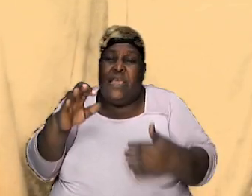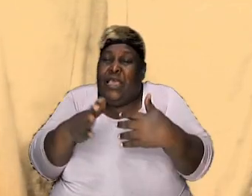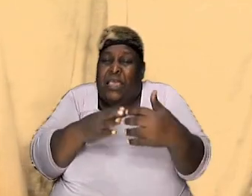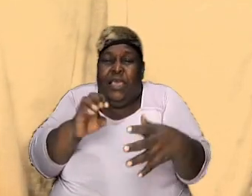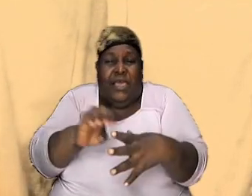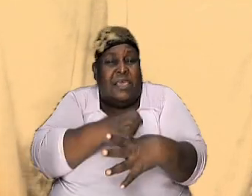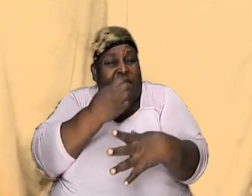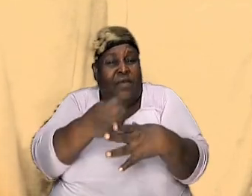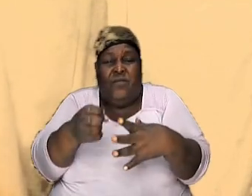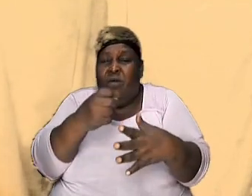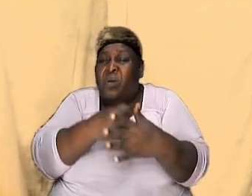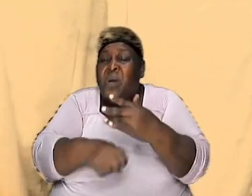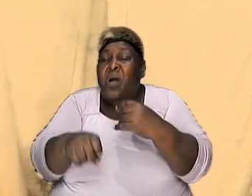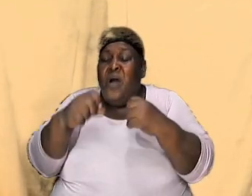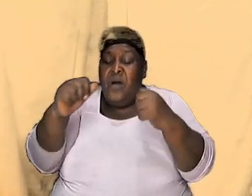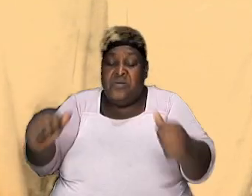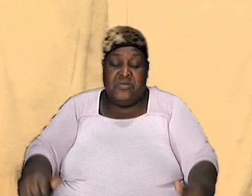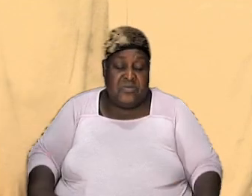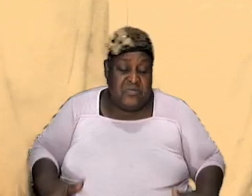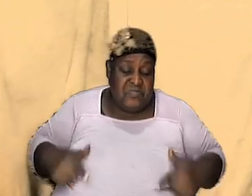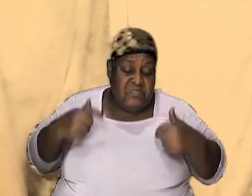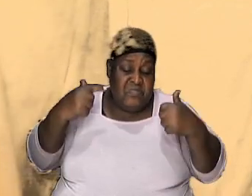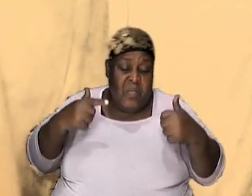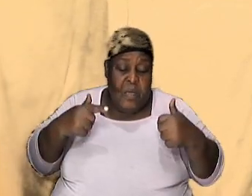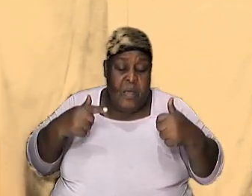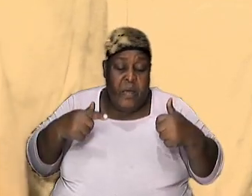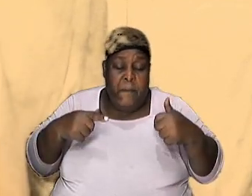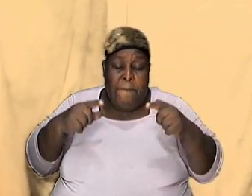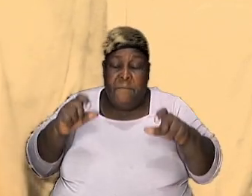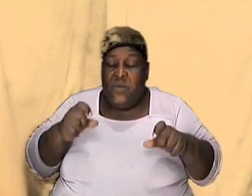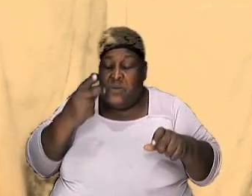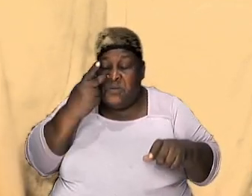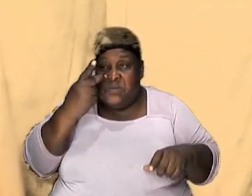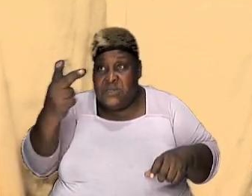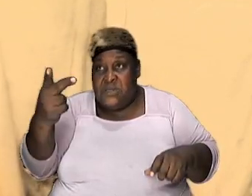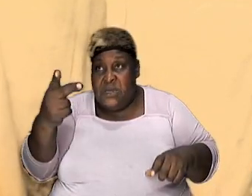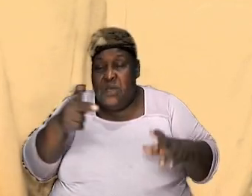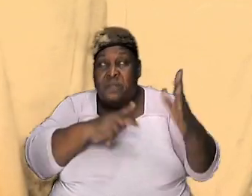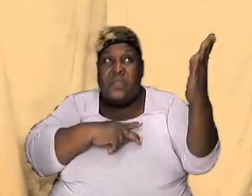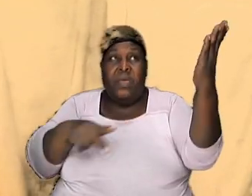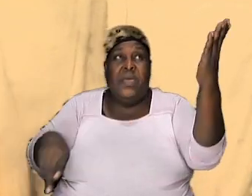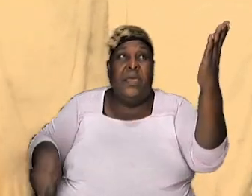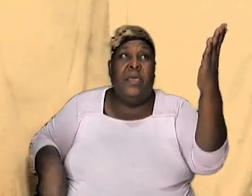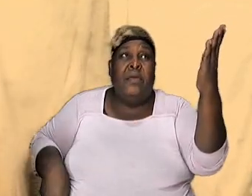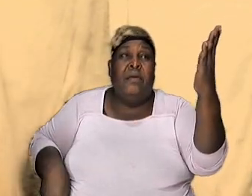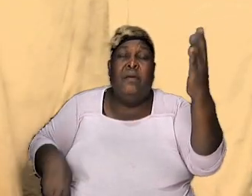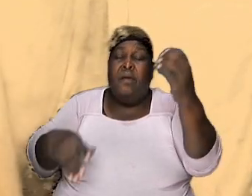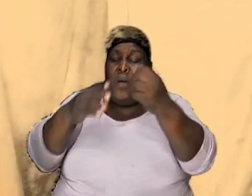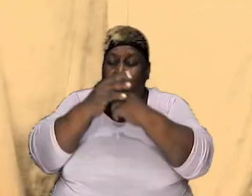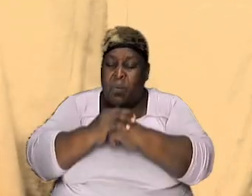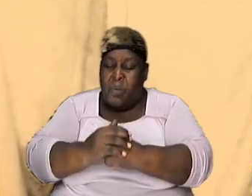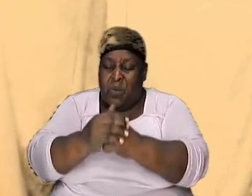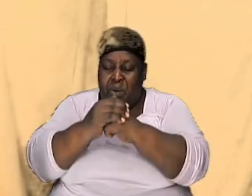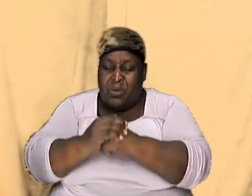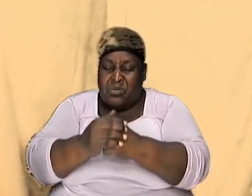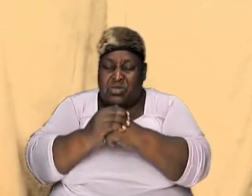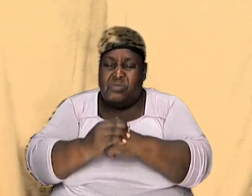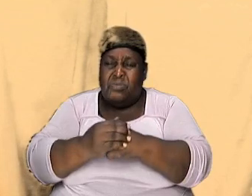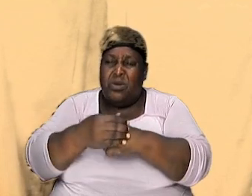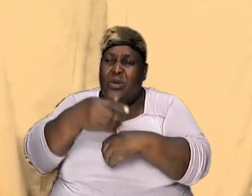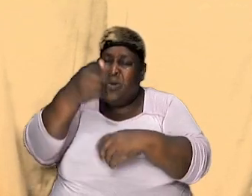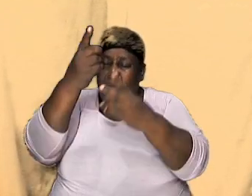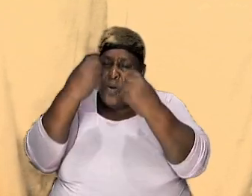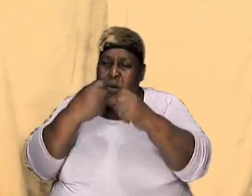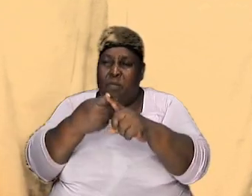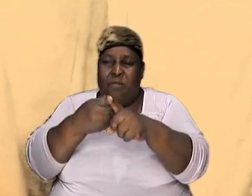amen, she's going to do it, but she must see the King. I would say worship comes from a contrite heart or a